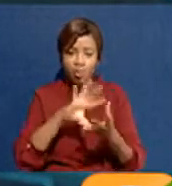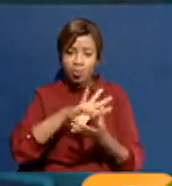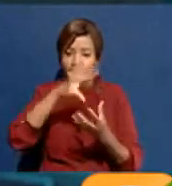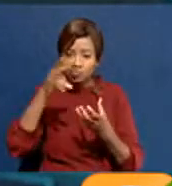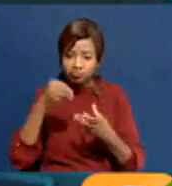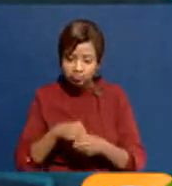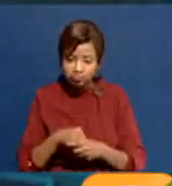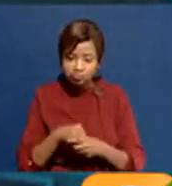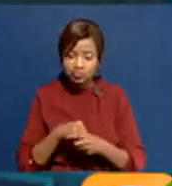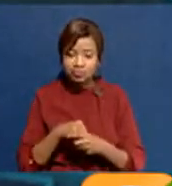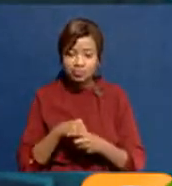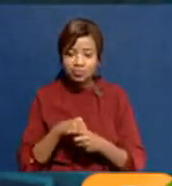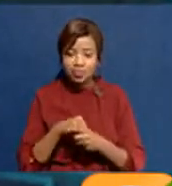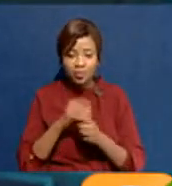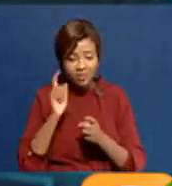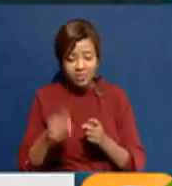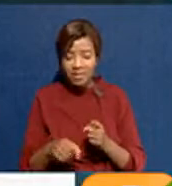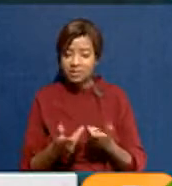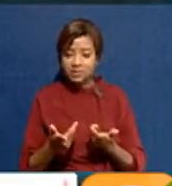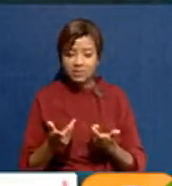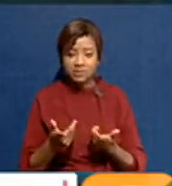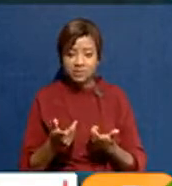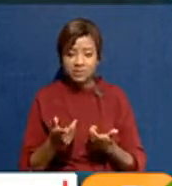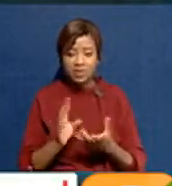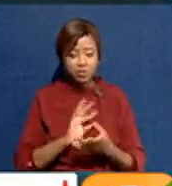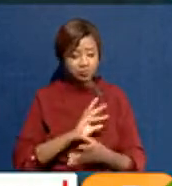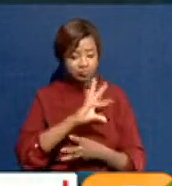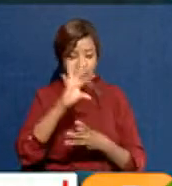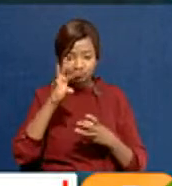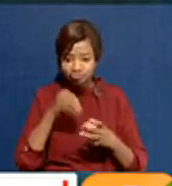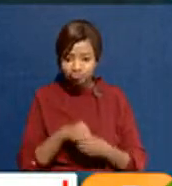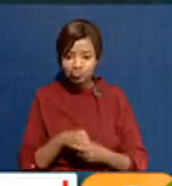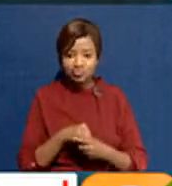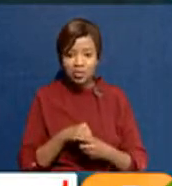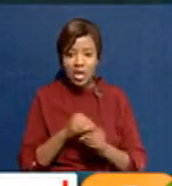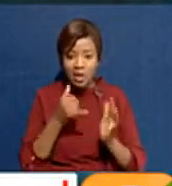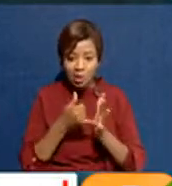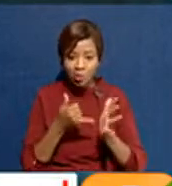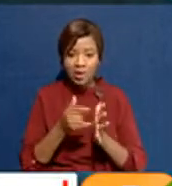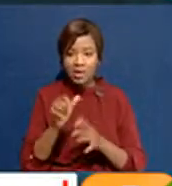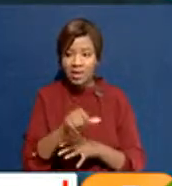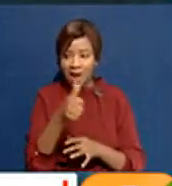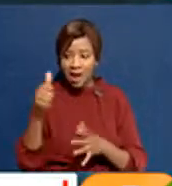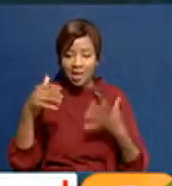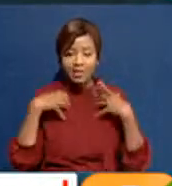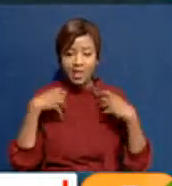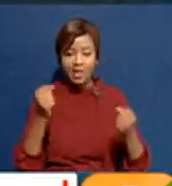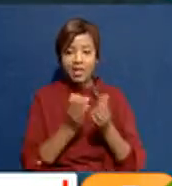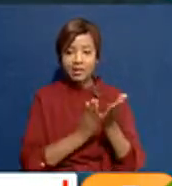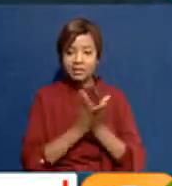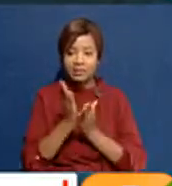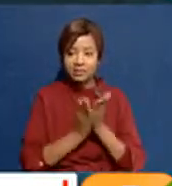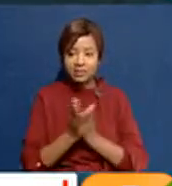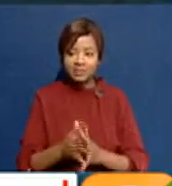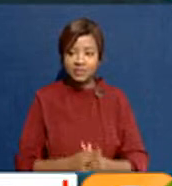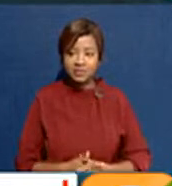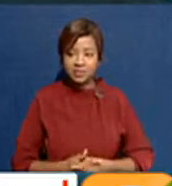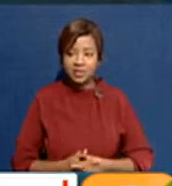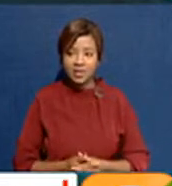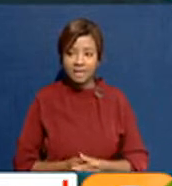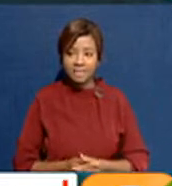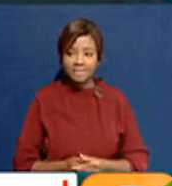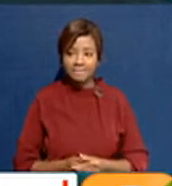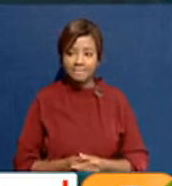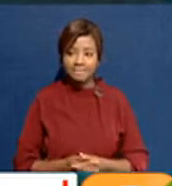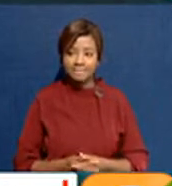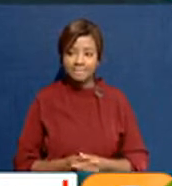in immunization, we must link immunization to other health services. Yeah, because you, again,